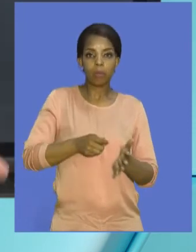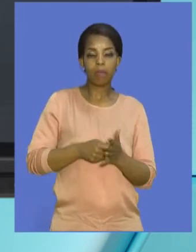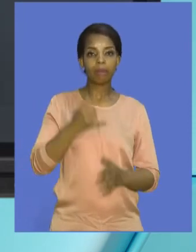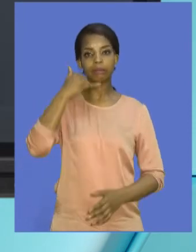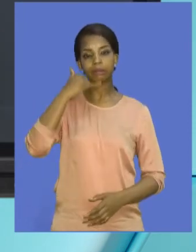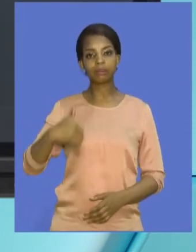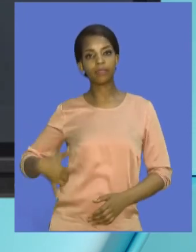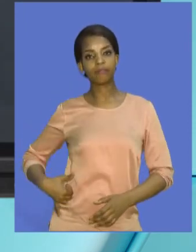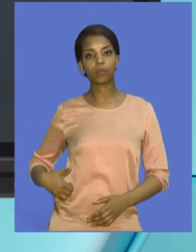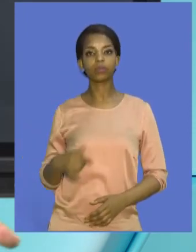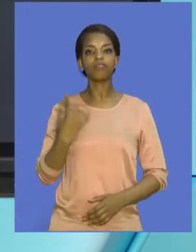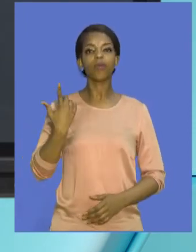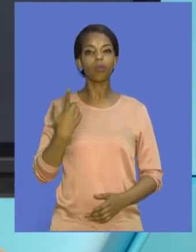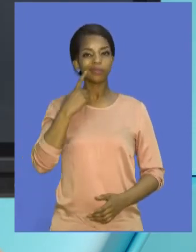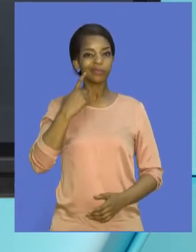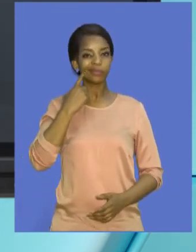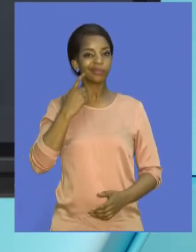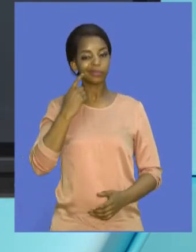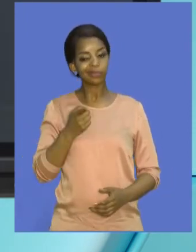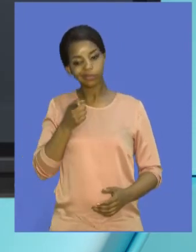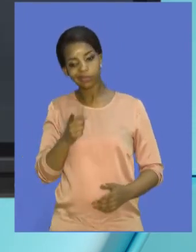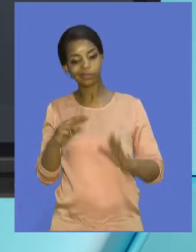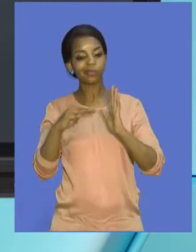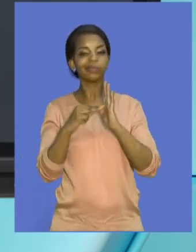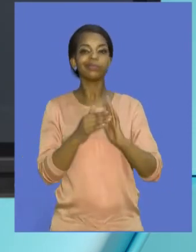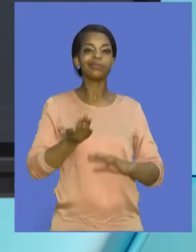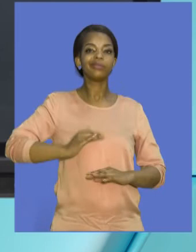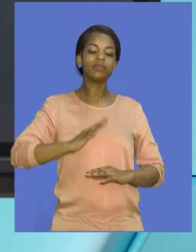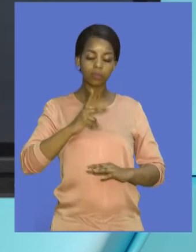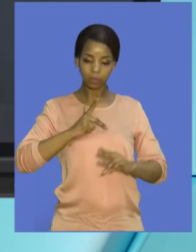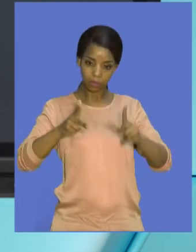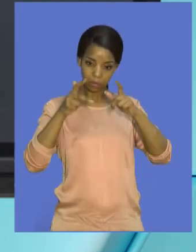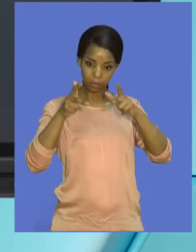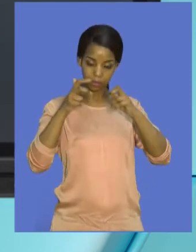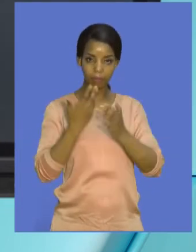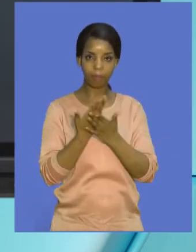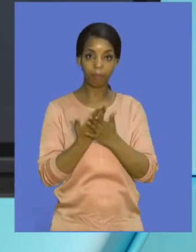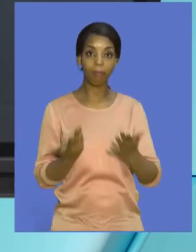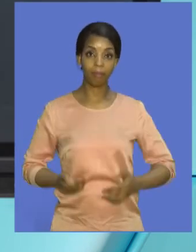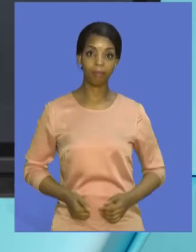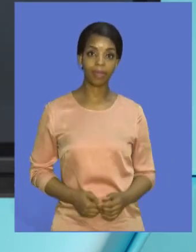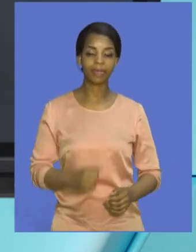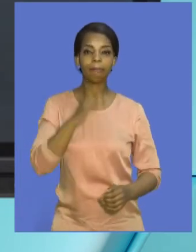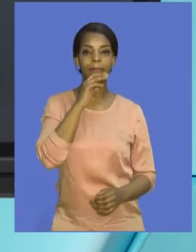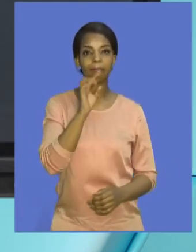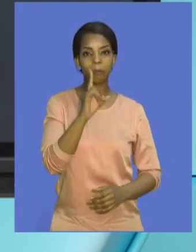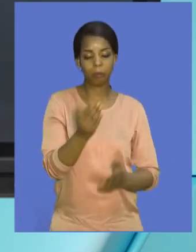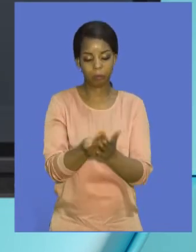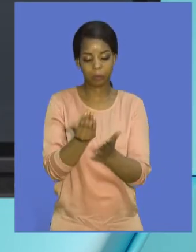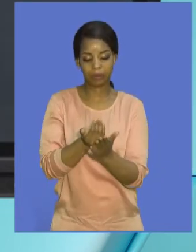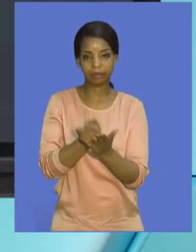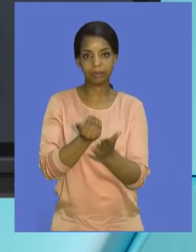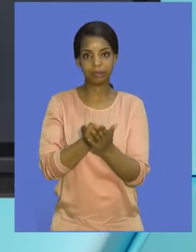watch our shows. What you will then do would be save some money each and every month, and that money